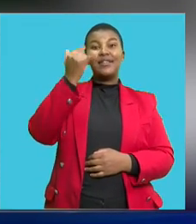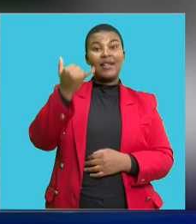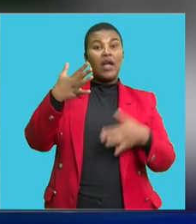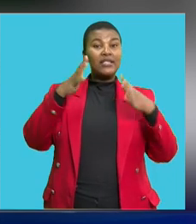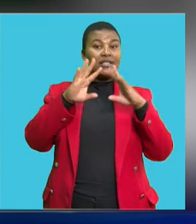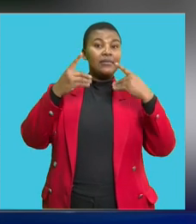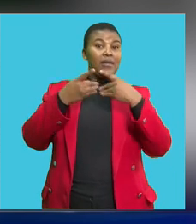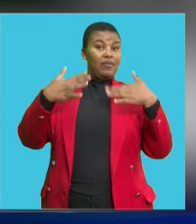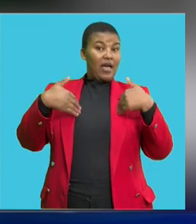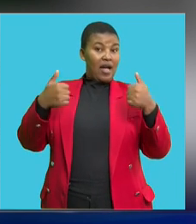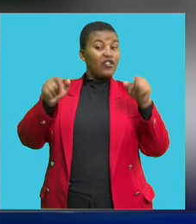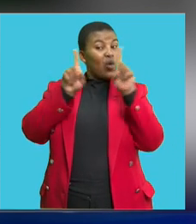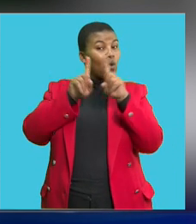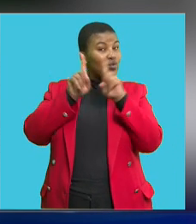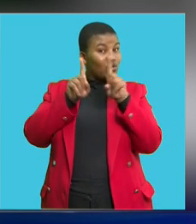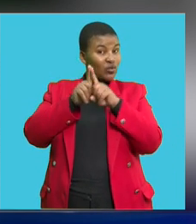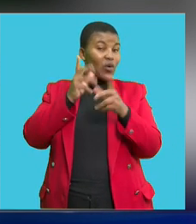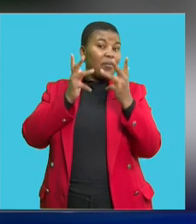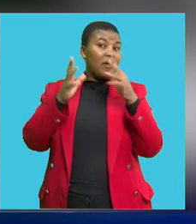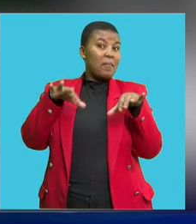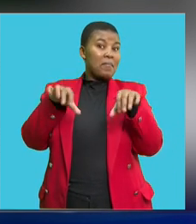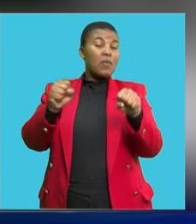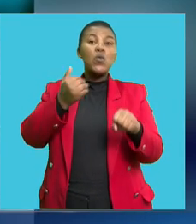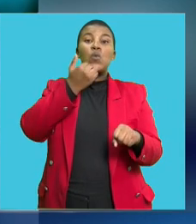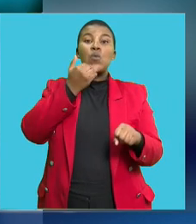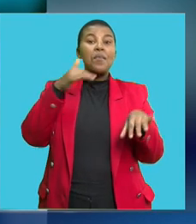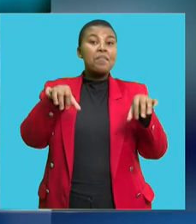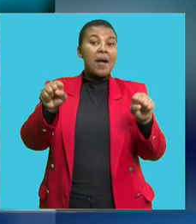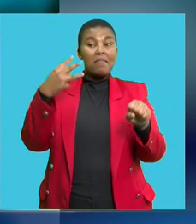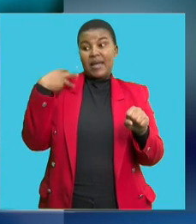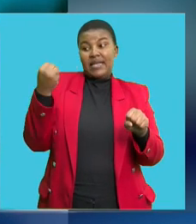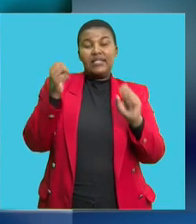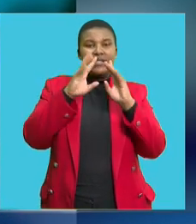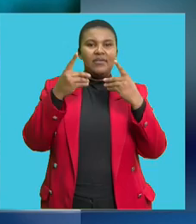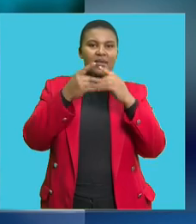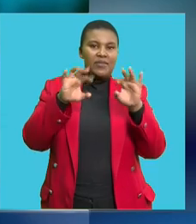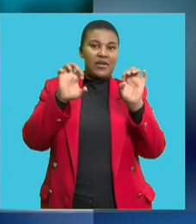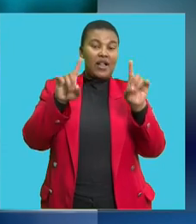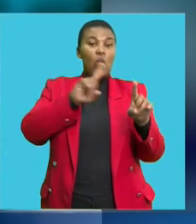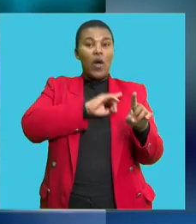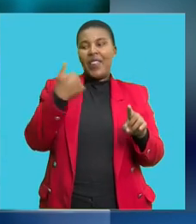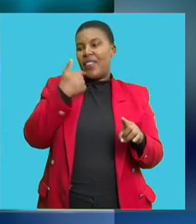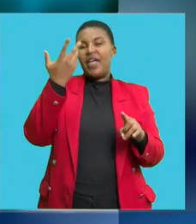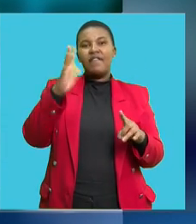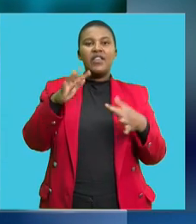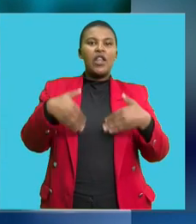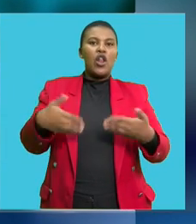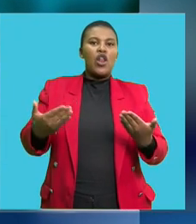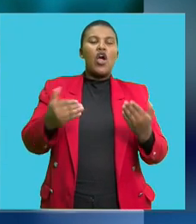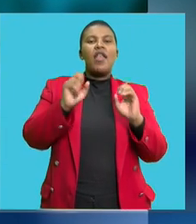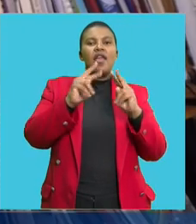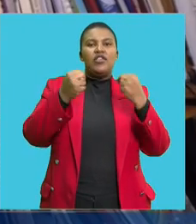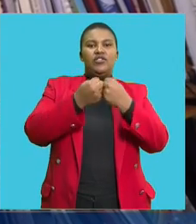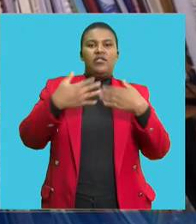nawo-ke ungomunye obhekwe ngamehla abomvu ukuthi ngabe uzoqoqobalwa ngubani, ikakhulukazi njengoba kusanda kwethulwa i-National Health